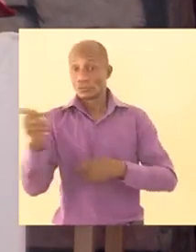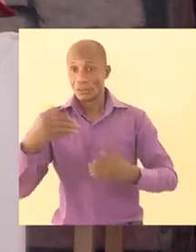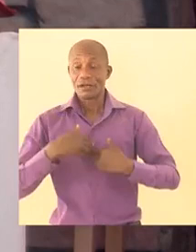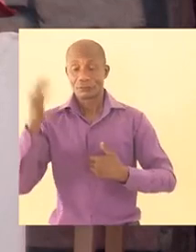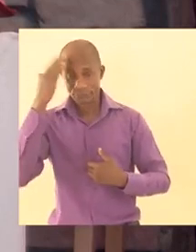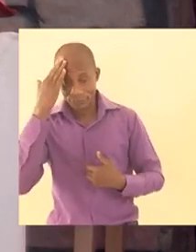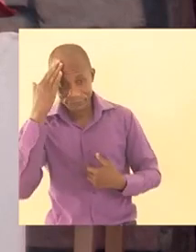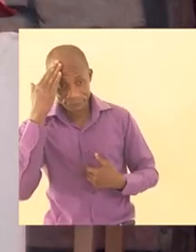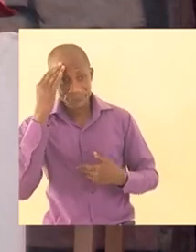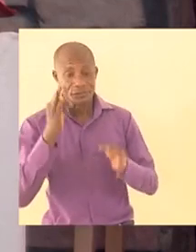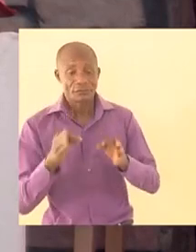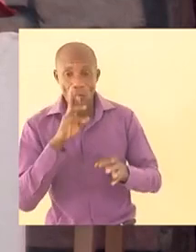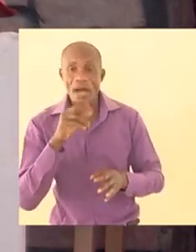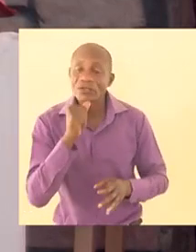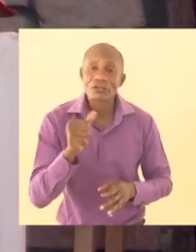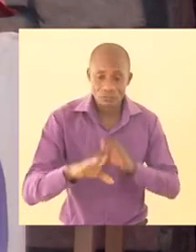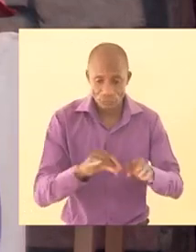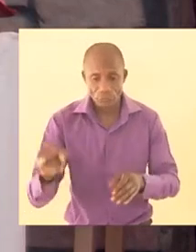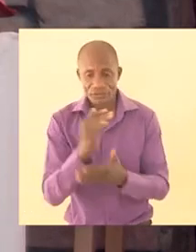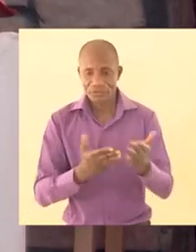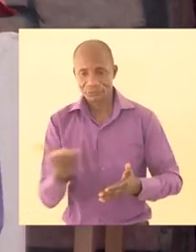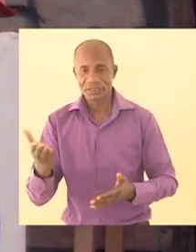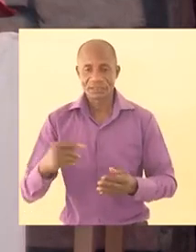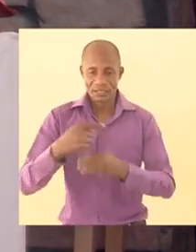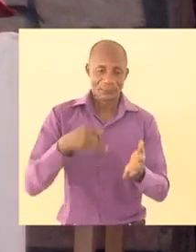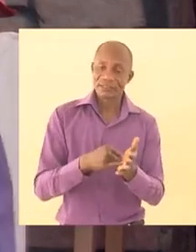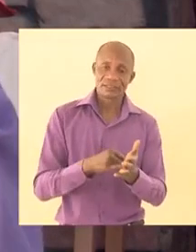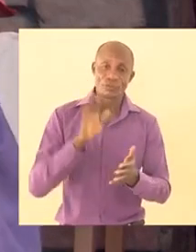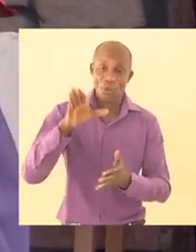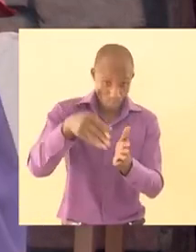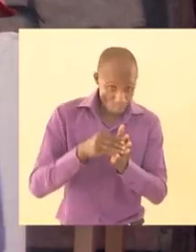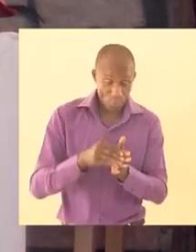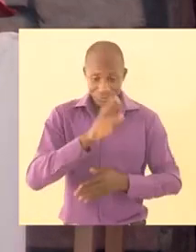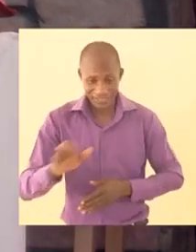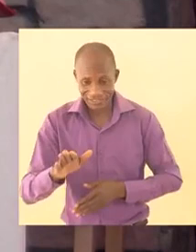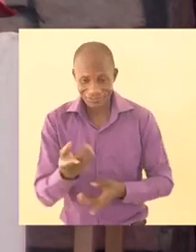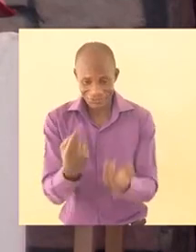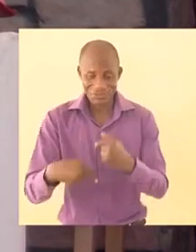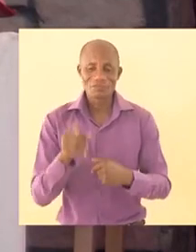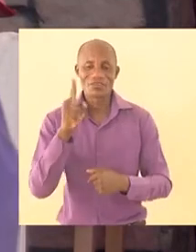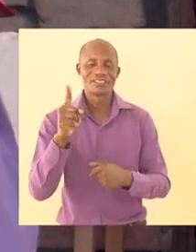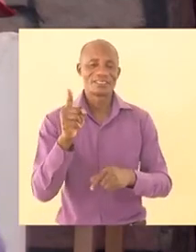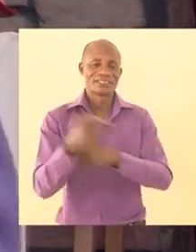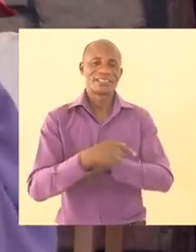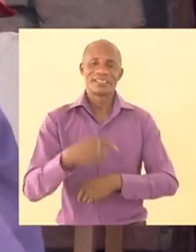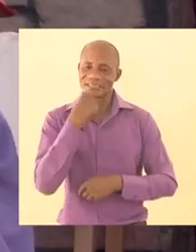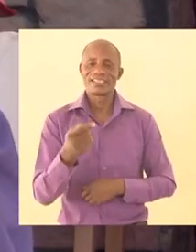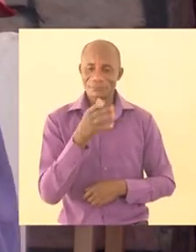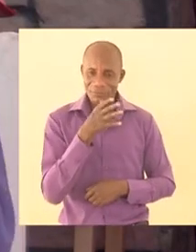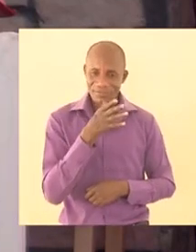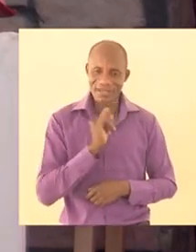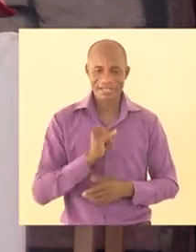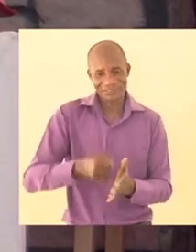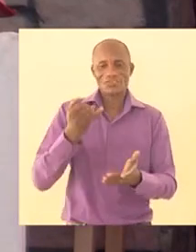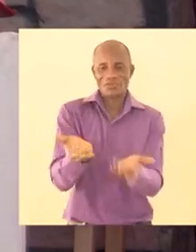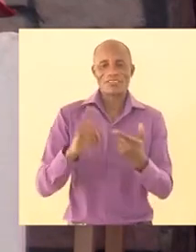are not actively doing something about it, God forbid, your own child can come one day and say, Mommy, you know, I just want to